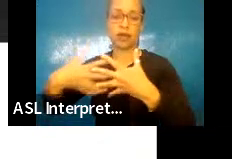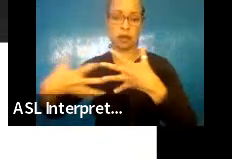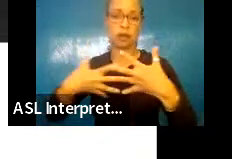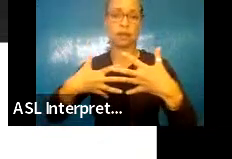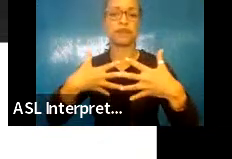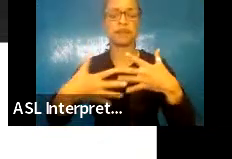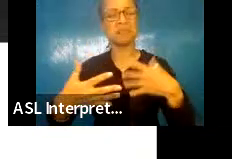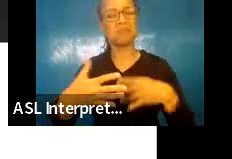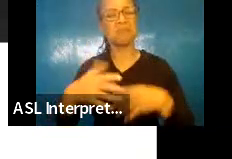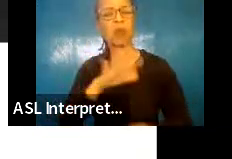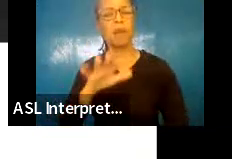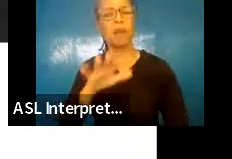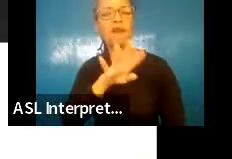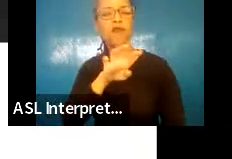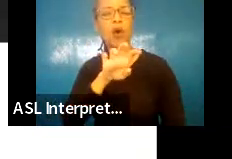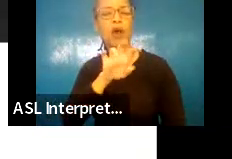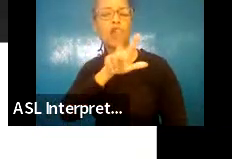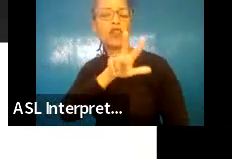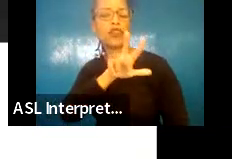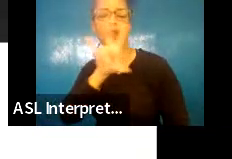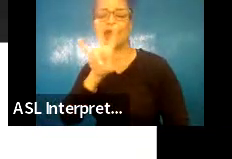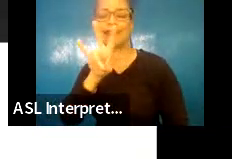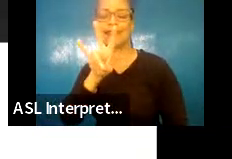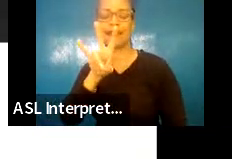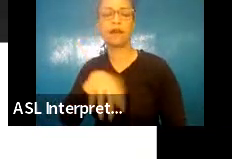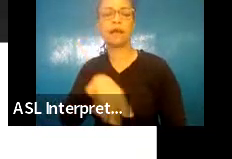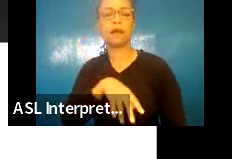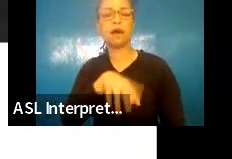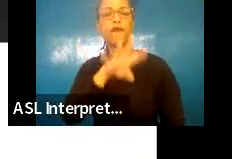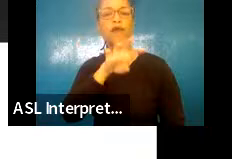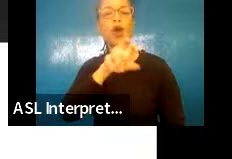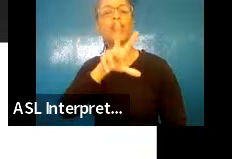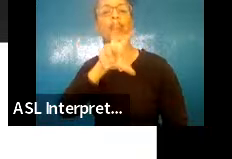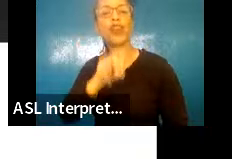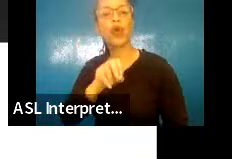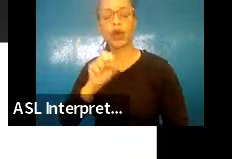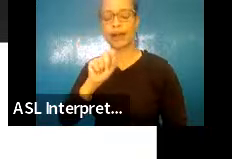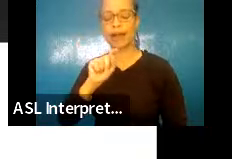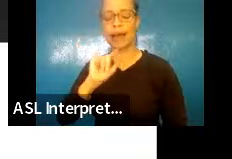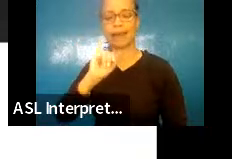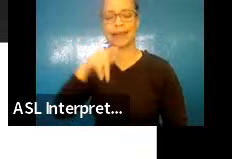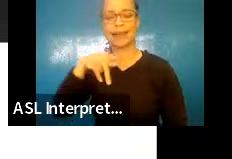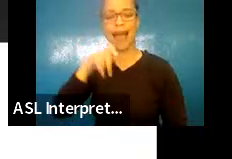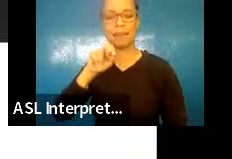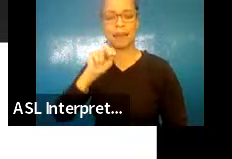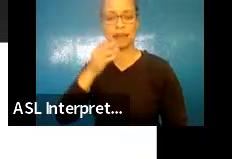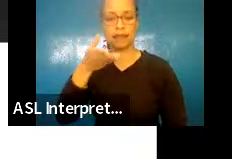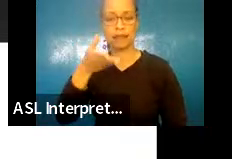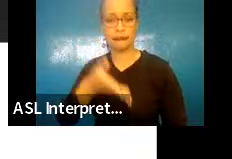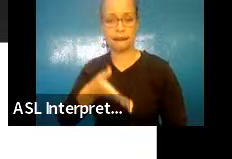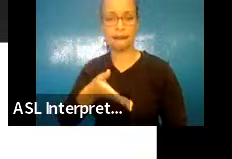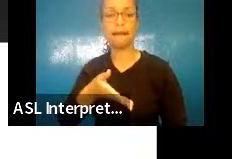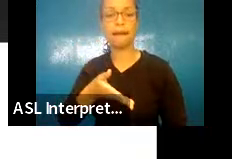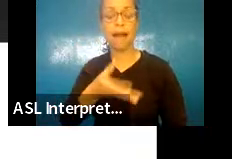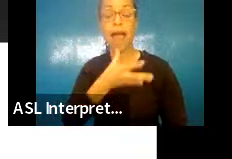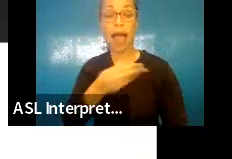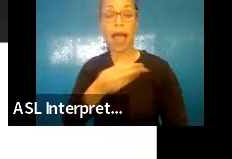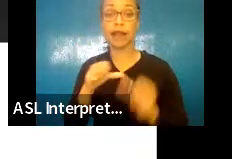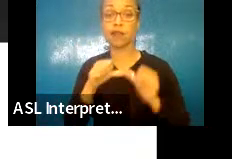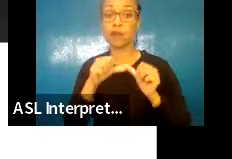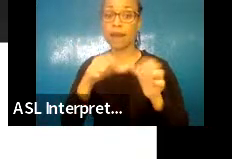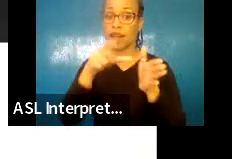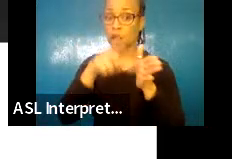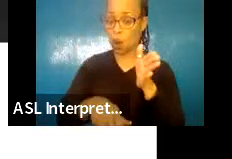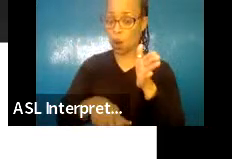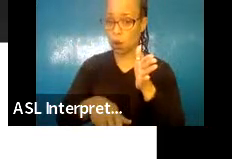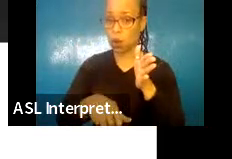about 430 stipends remaining. And the number of cases in our long-term care facility have remained low. We had, I